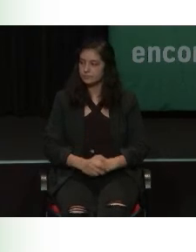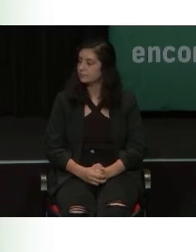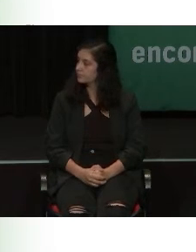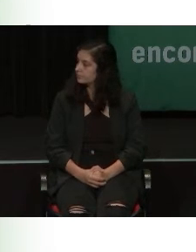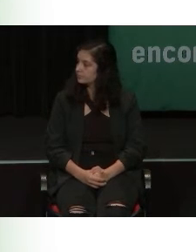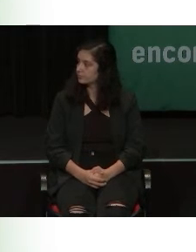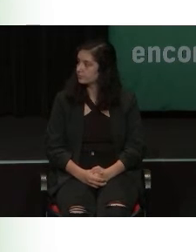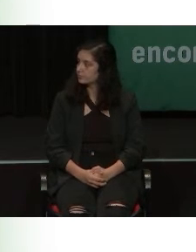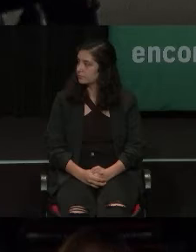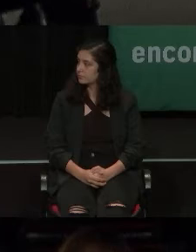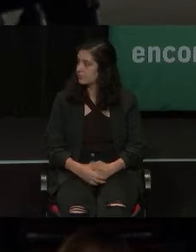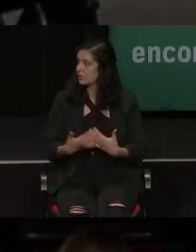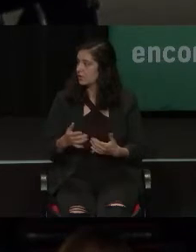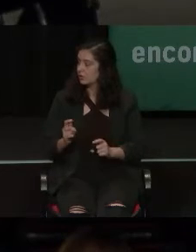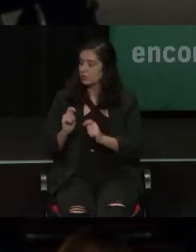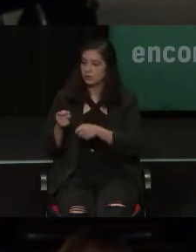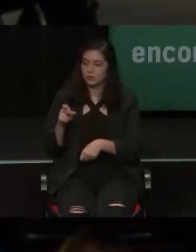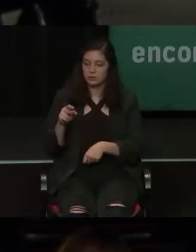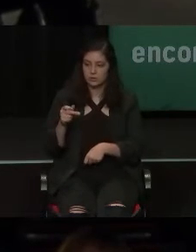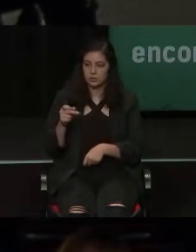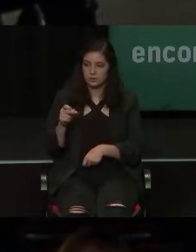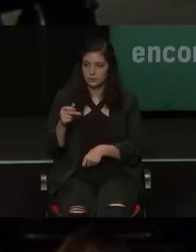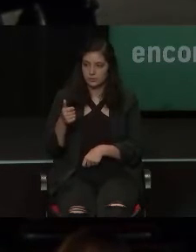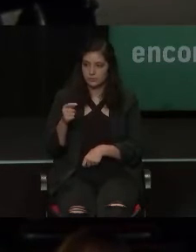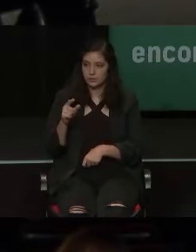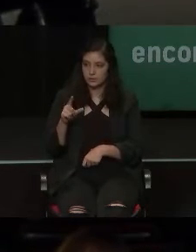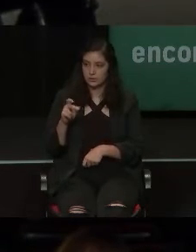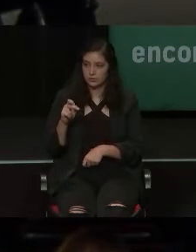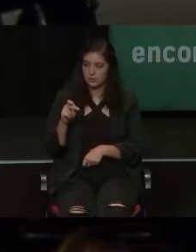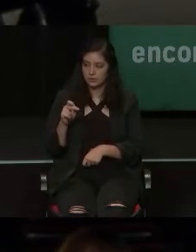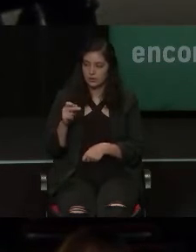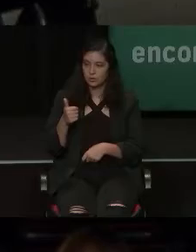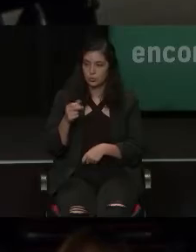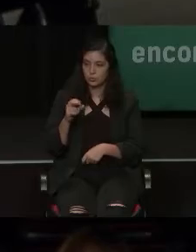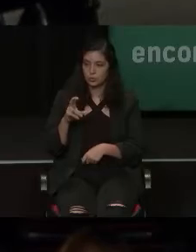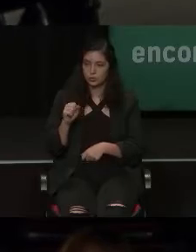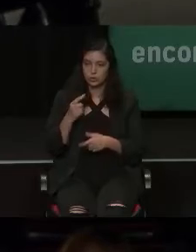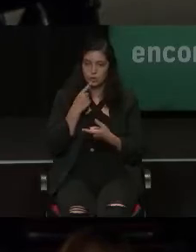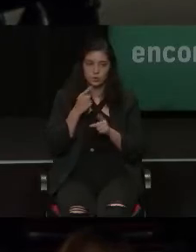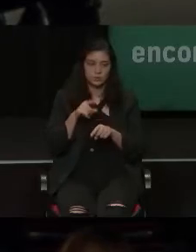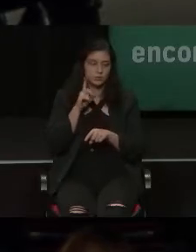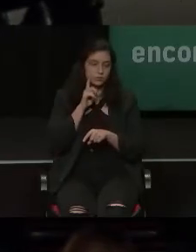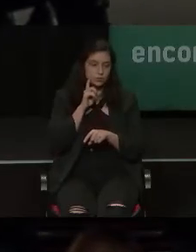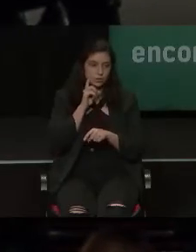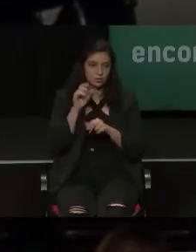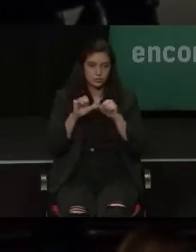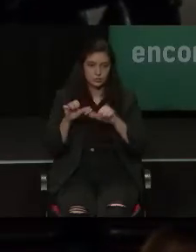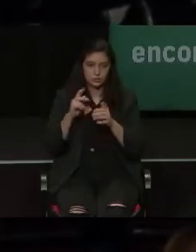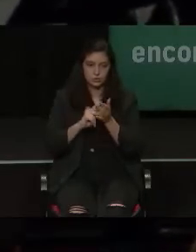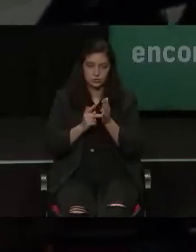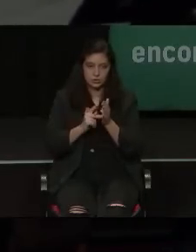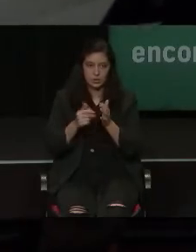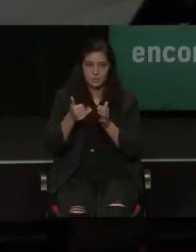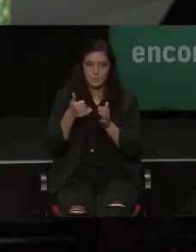Obrigada. Passamos agora à Anabela Borges, voltamos à multiresistência. Let's now move to Anabela Borges. Let's go back to